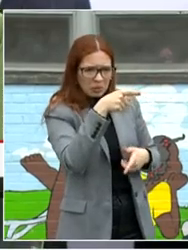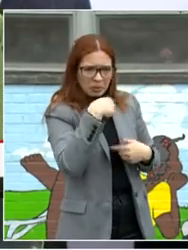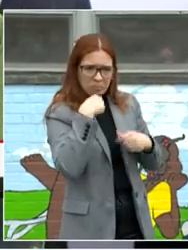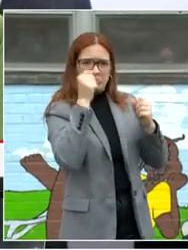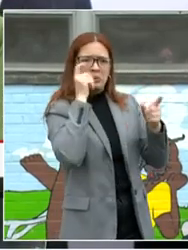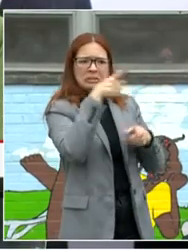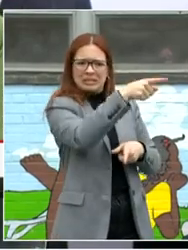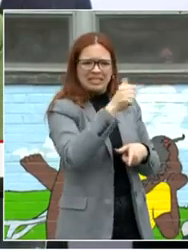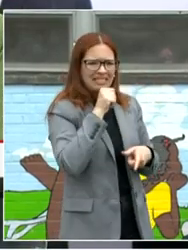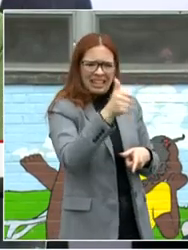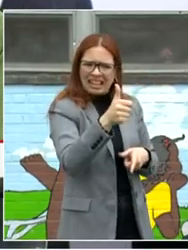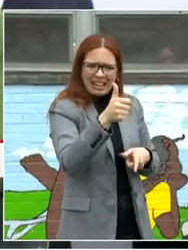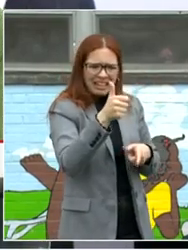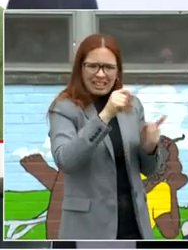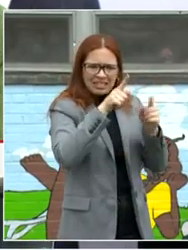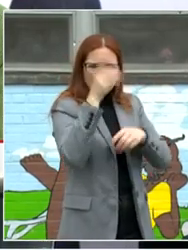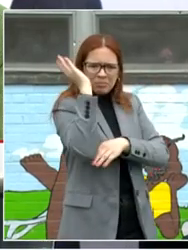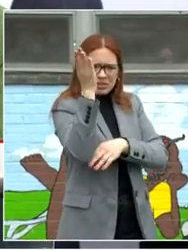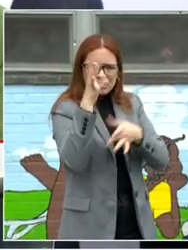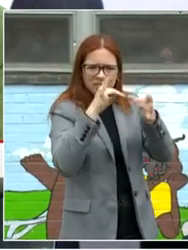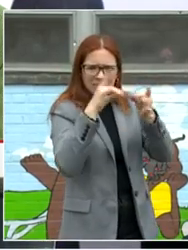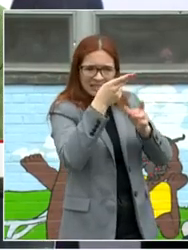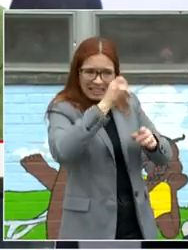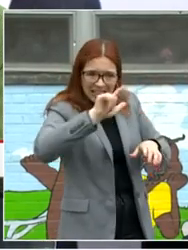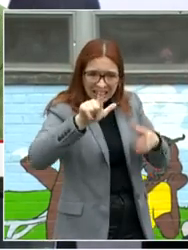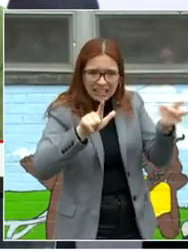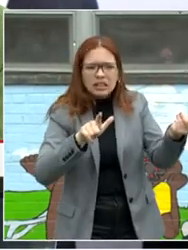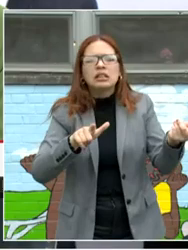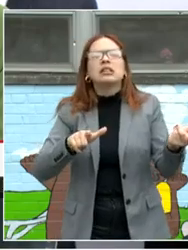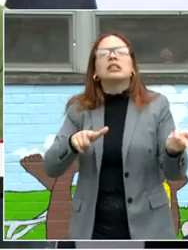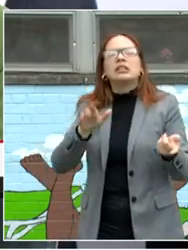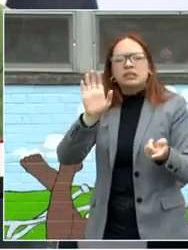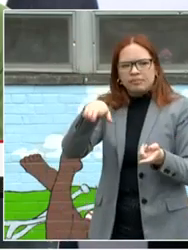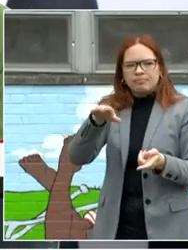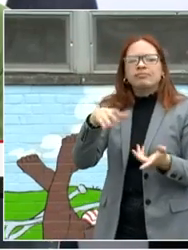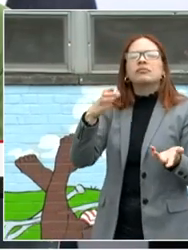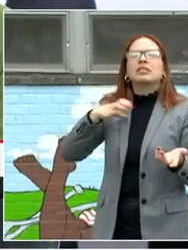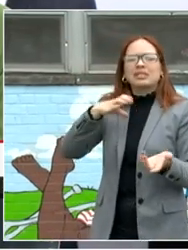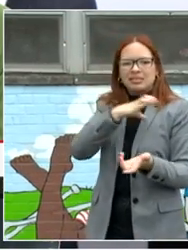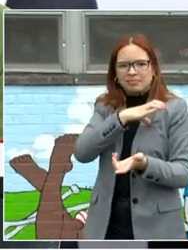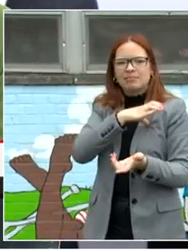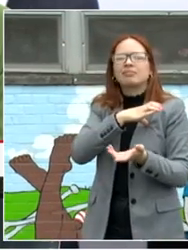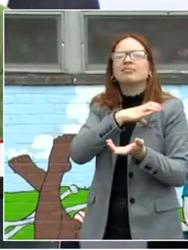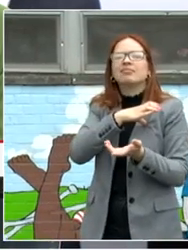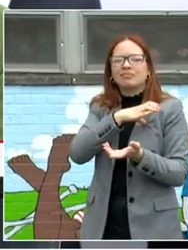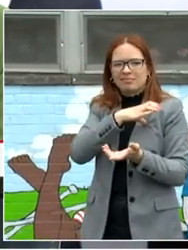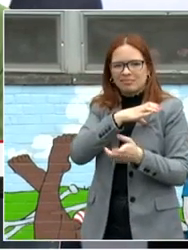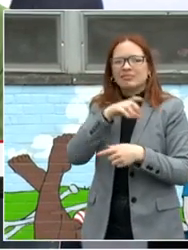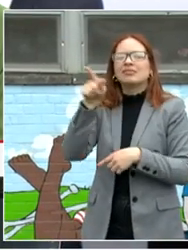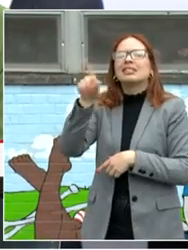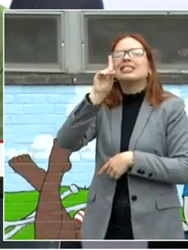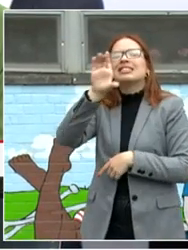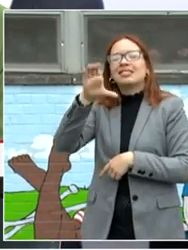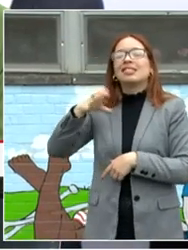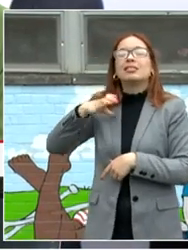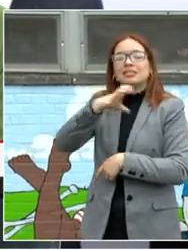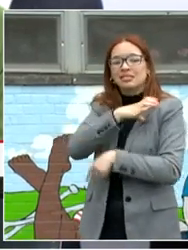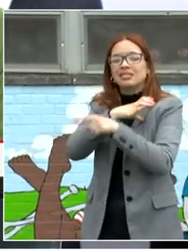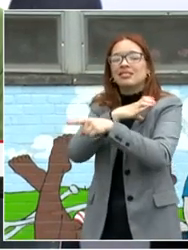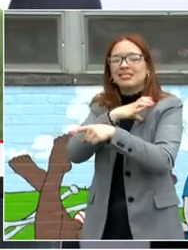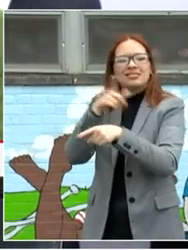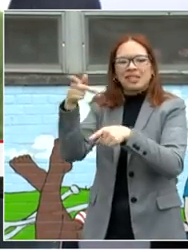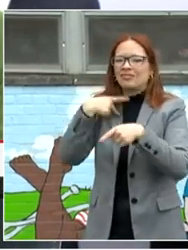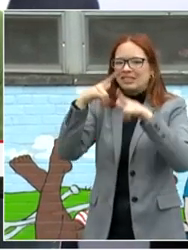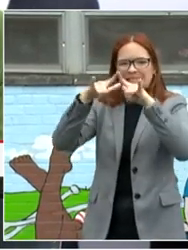Hill? Well, I delivered my message to Congress while I was delivering my message to the council. And I